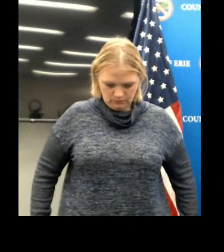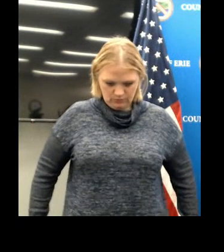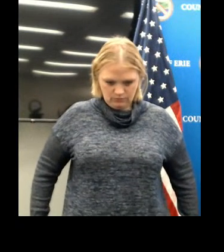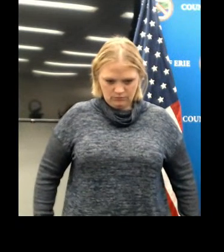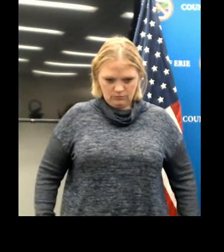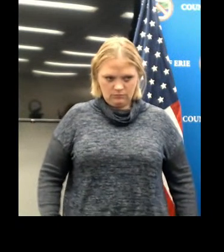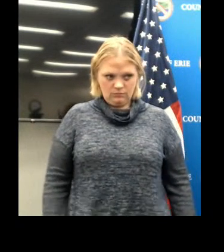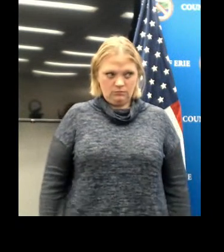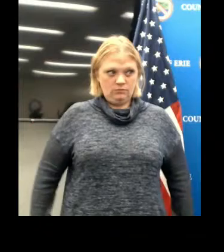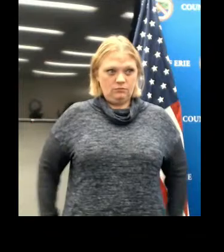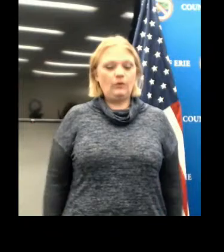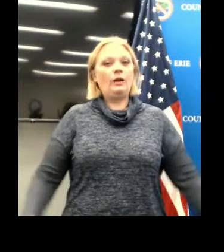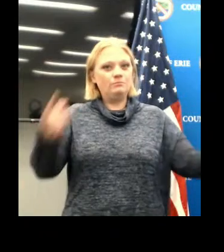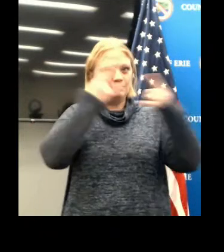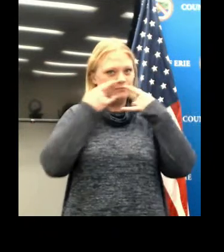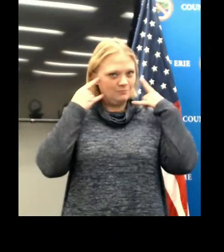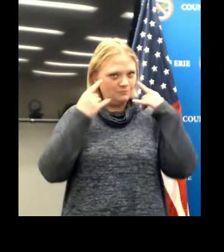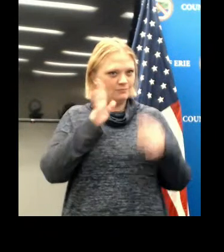And I'm putting my mask